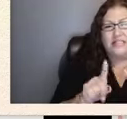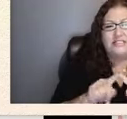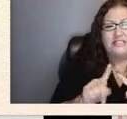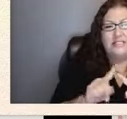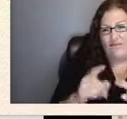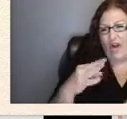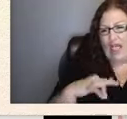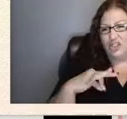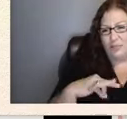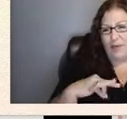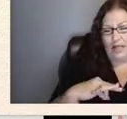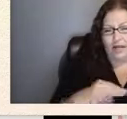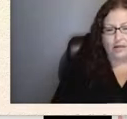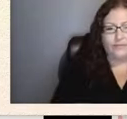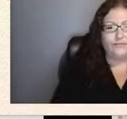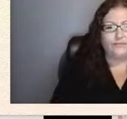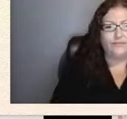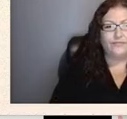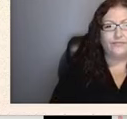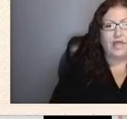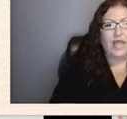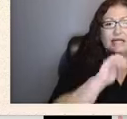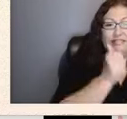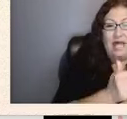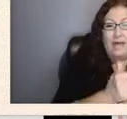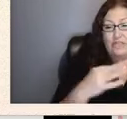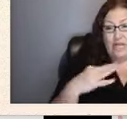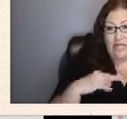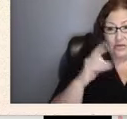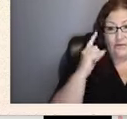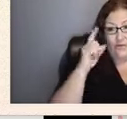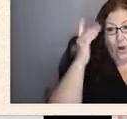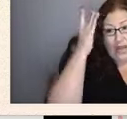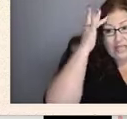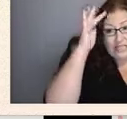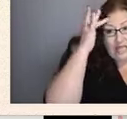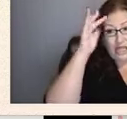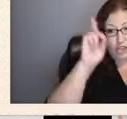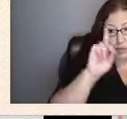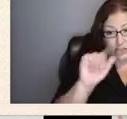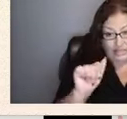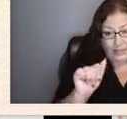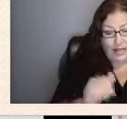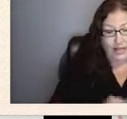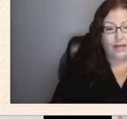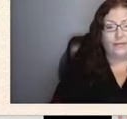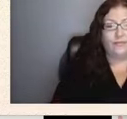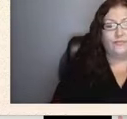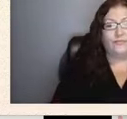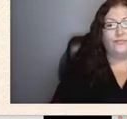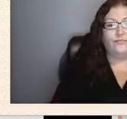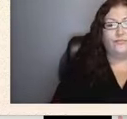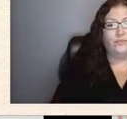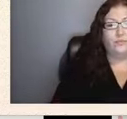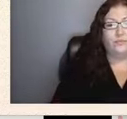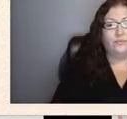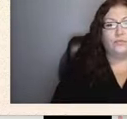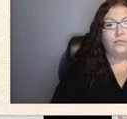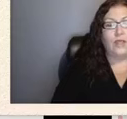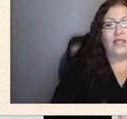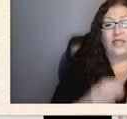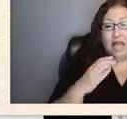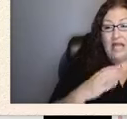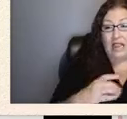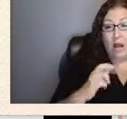eligibilities. Establishing eligibility for intellectual disability, the client or the